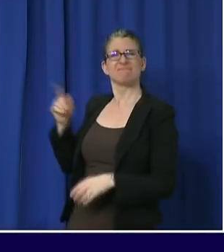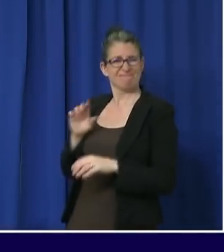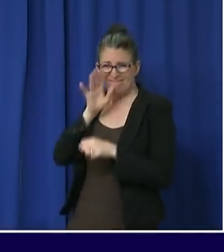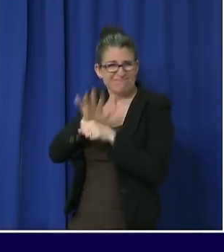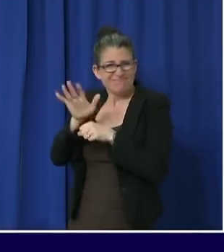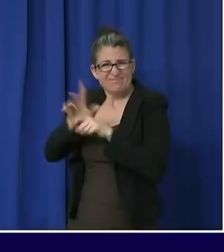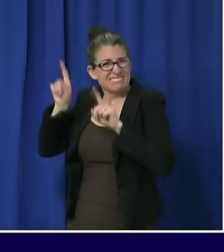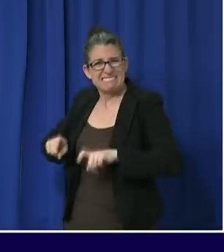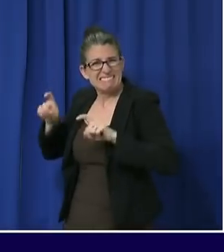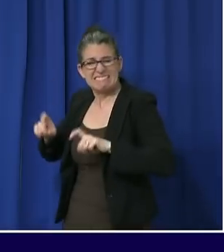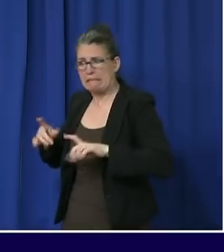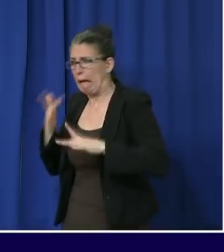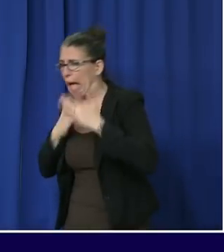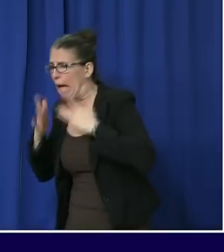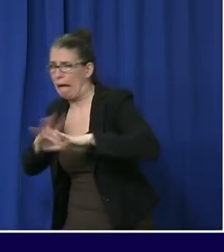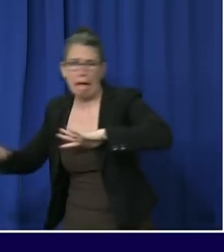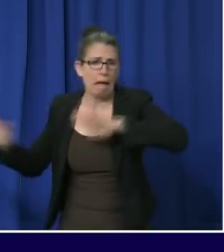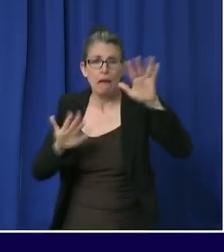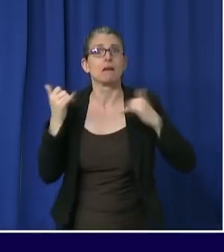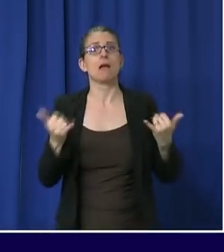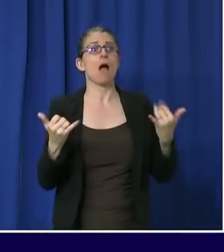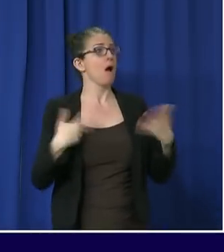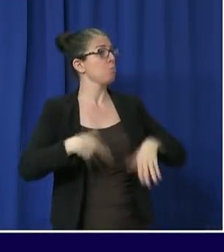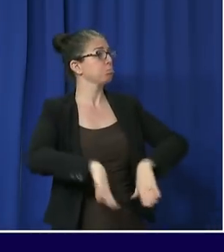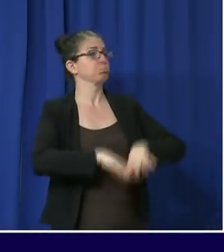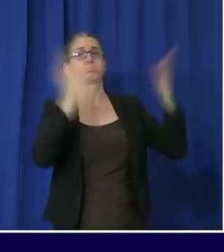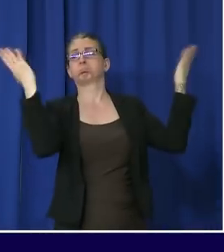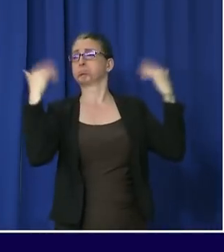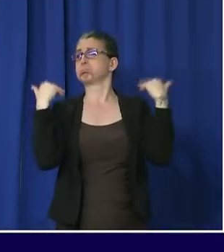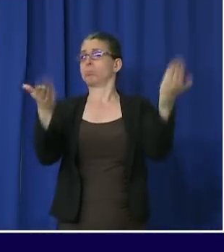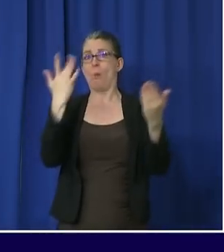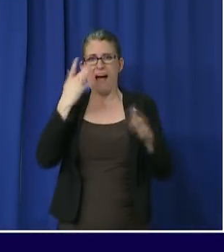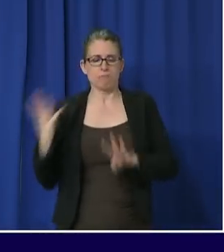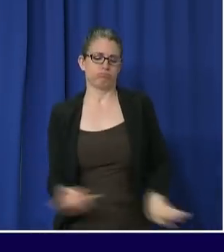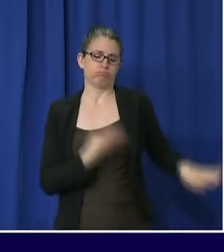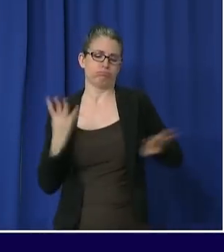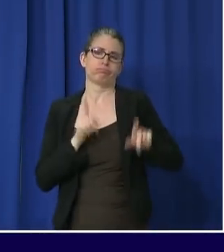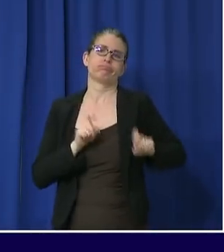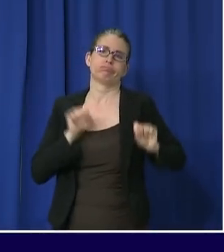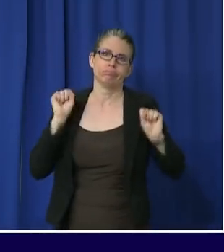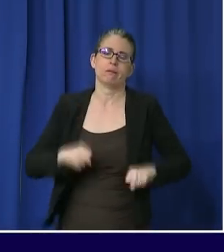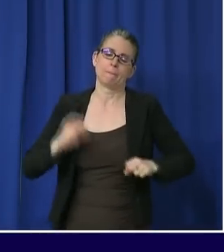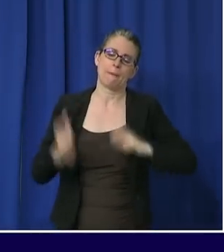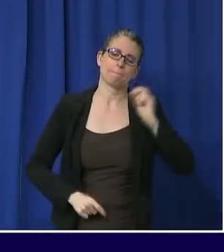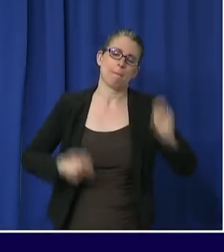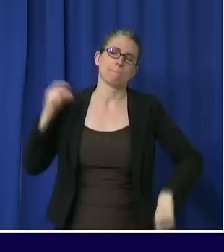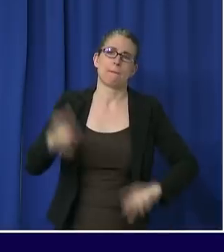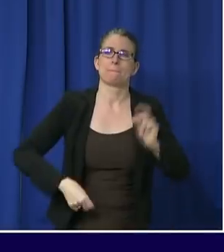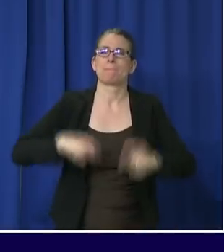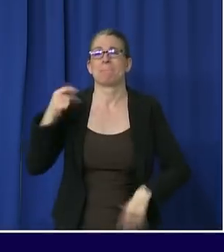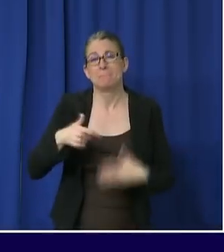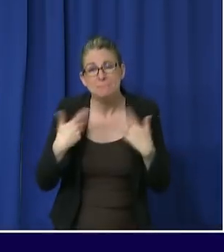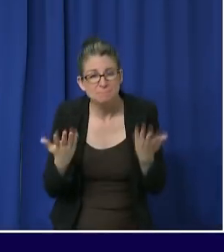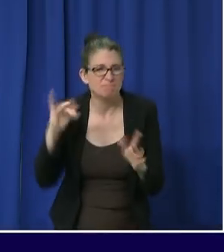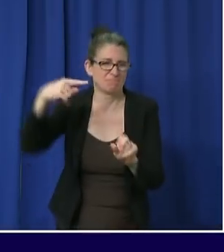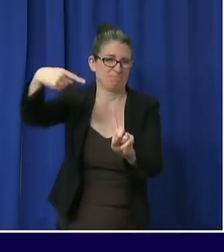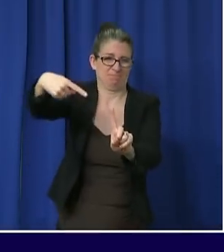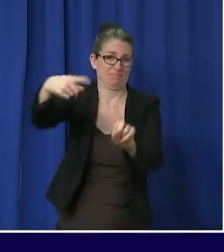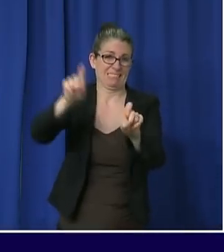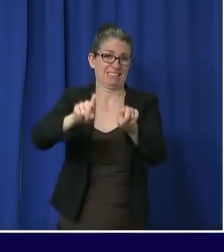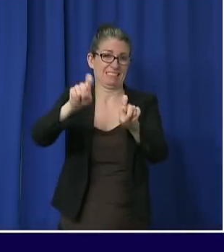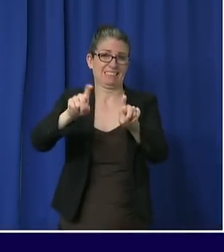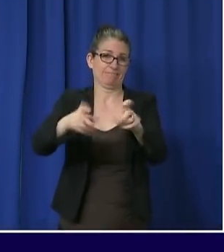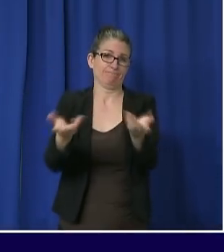expanded testing increases that will be online later this week. I feel like, the way that I've thought about it is that we've got an appropriate degree